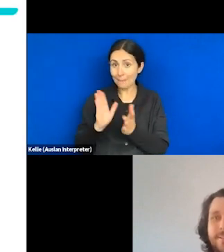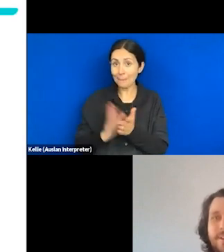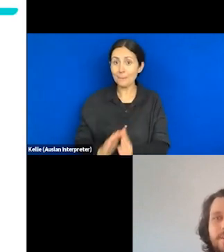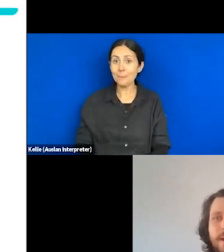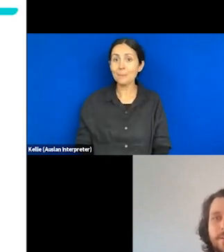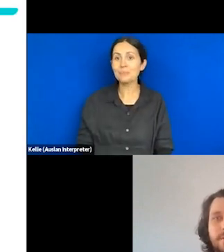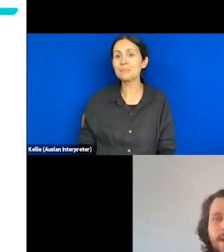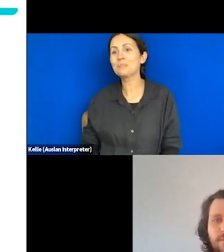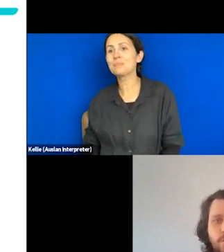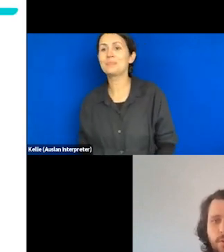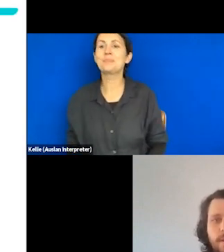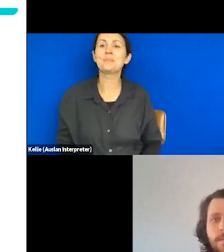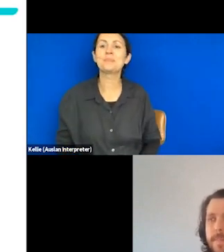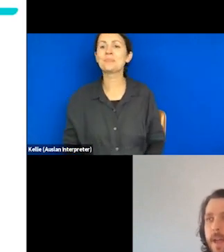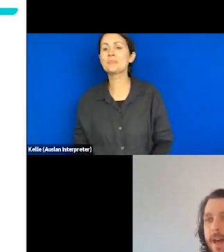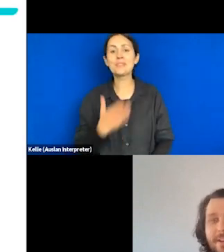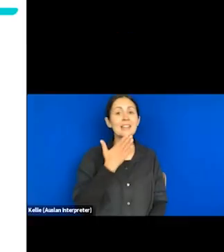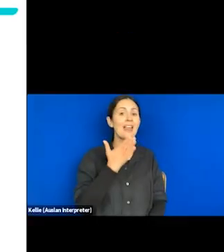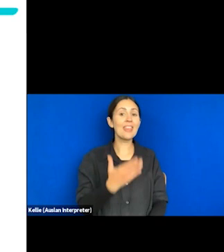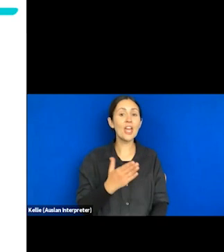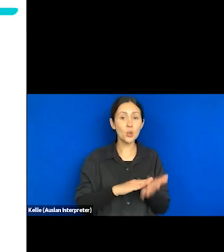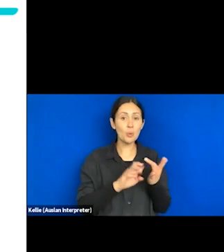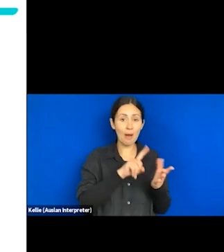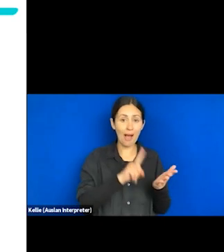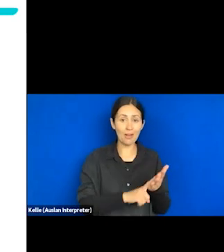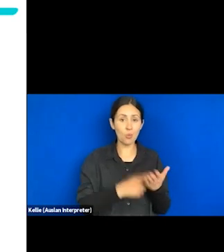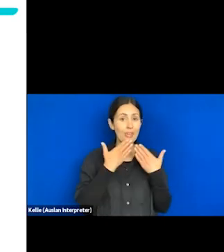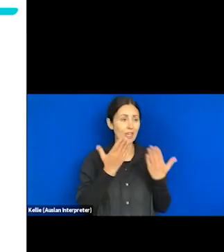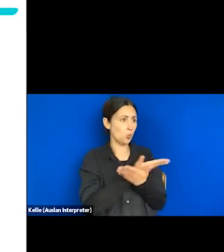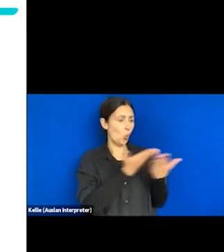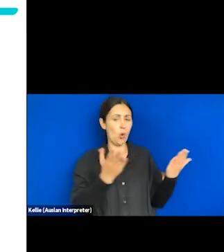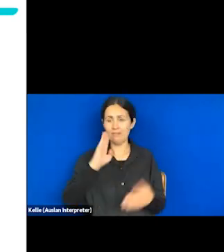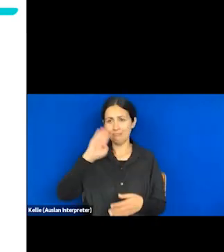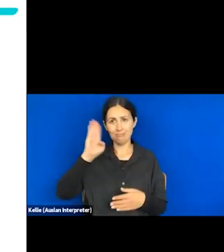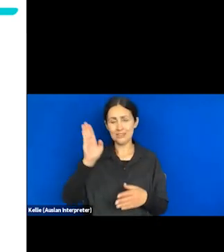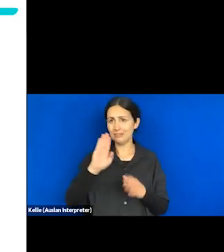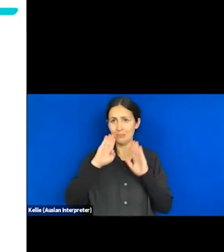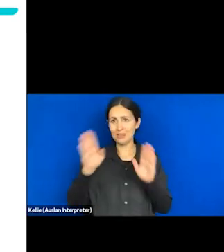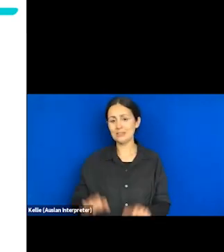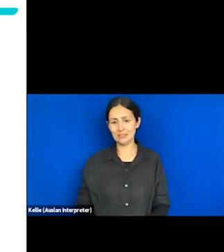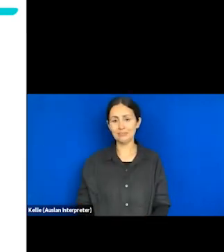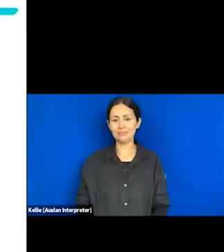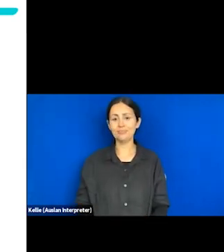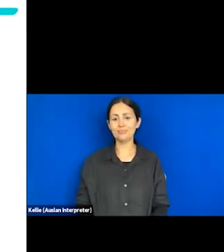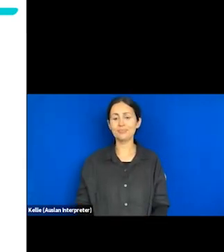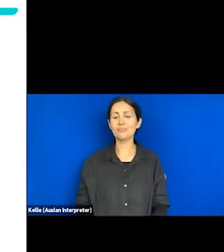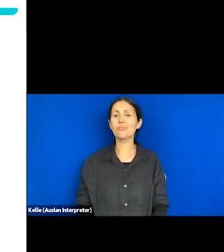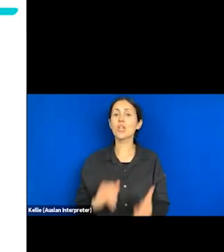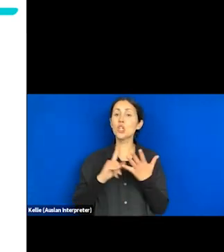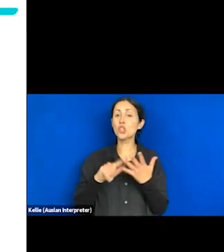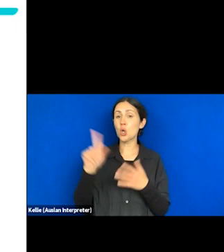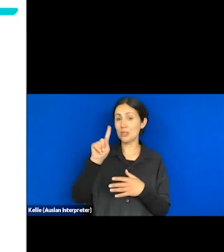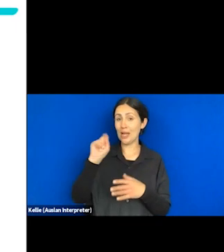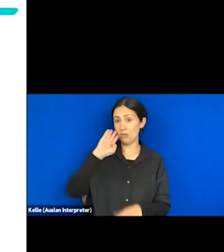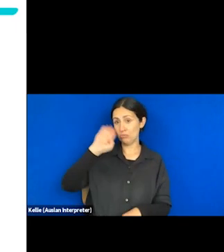Thank you so much, Michael, and to all the other wonderful speakers today. So today I'm going to be presenting our